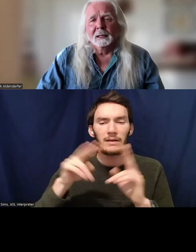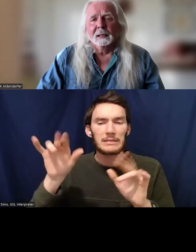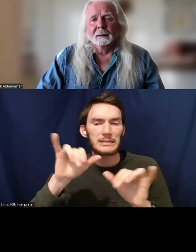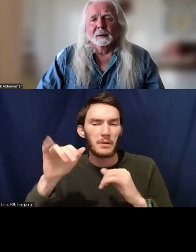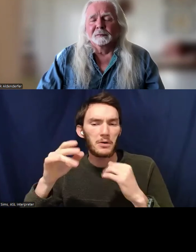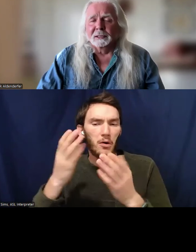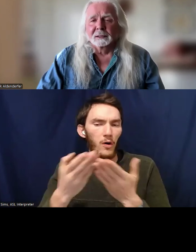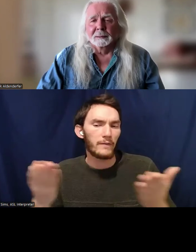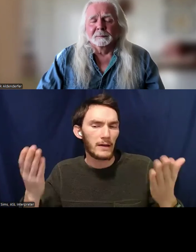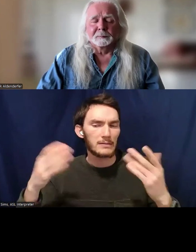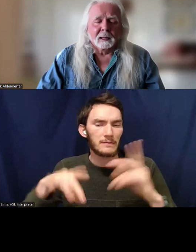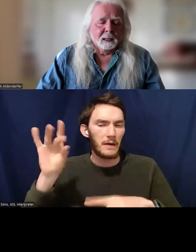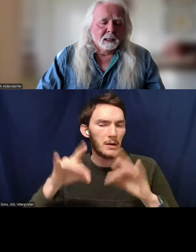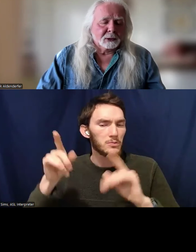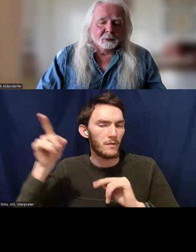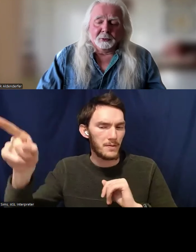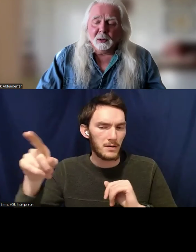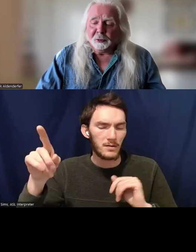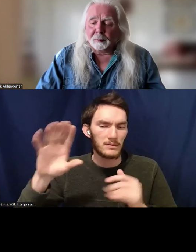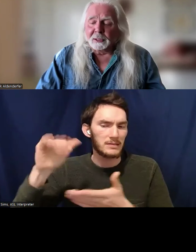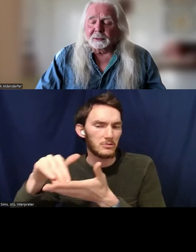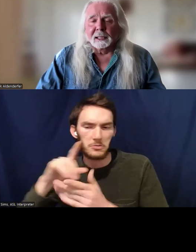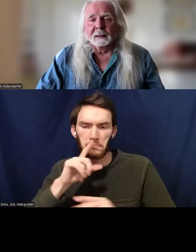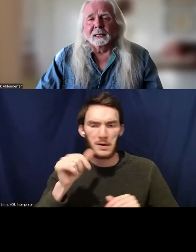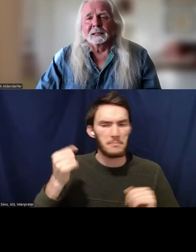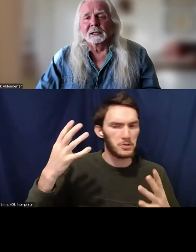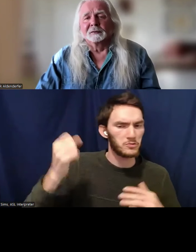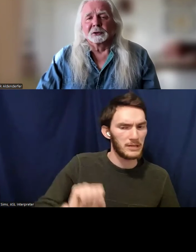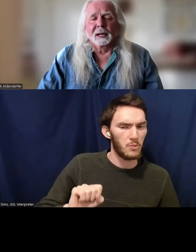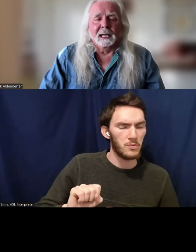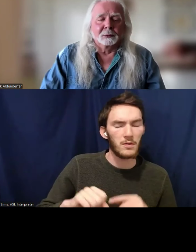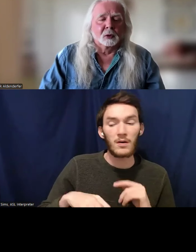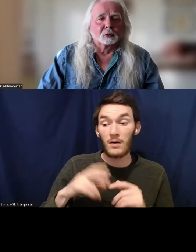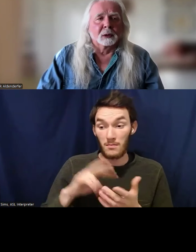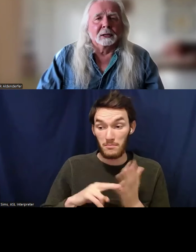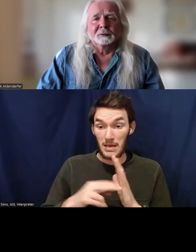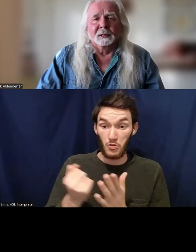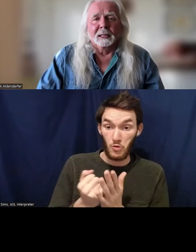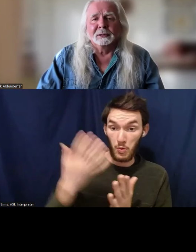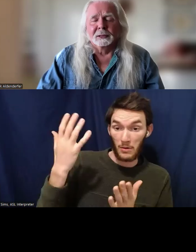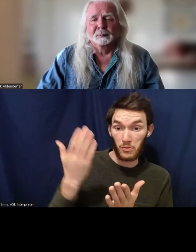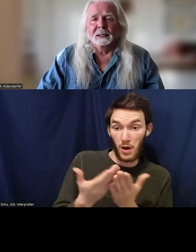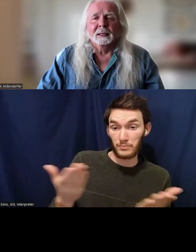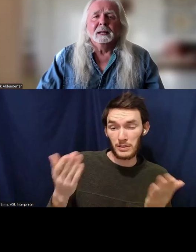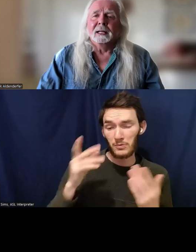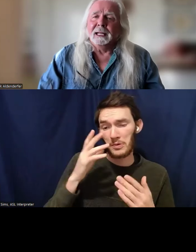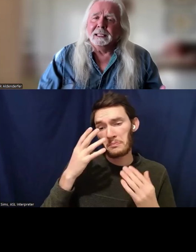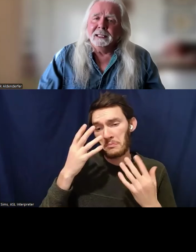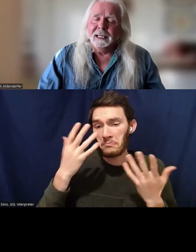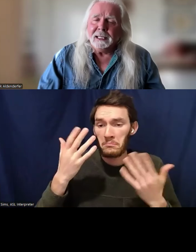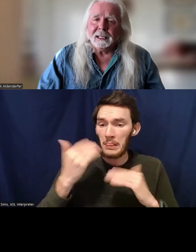found of this type. So the wealth objects then that this individual had were relatively limited, but